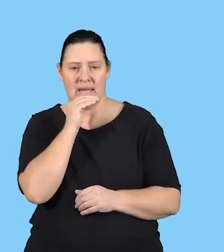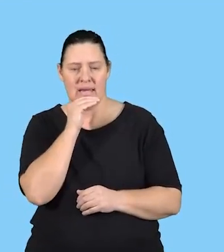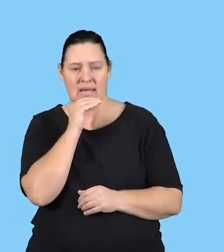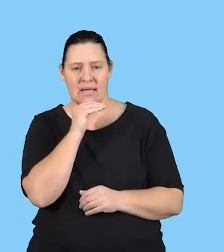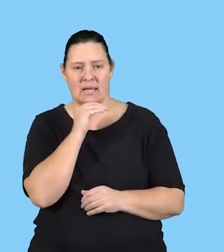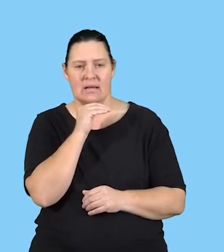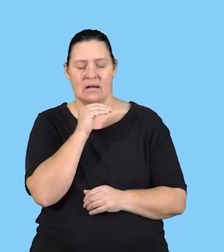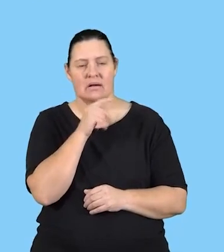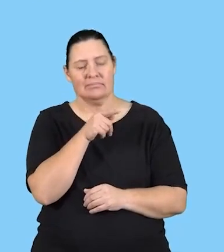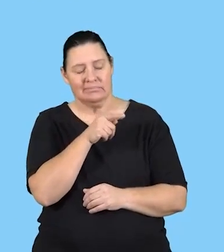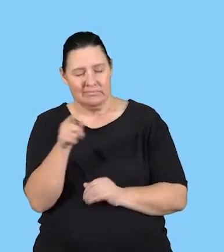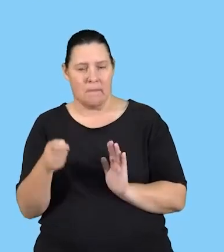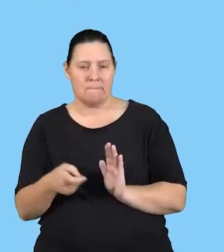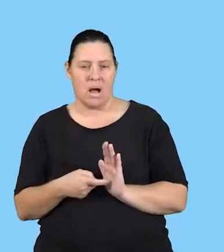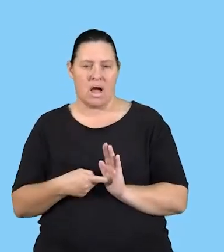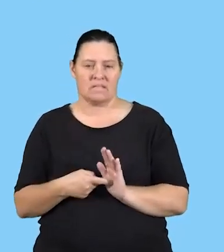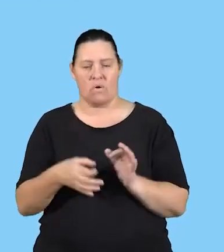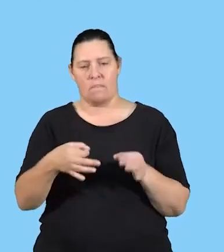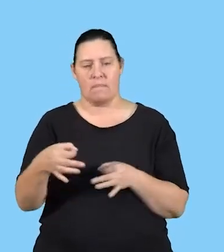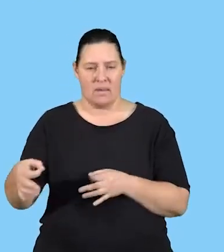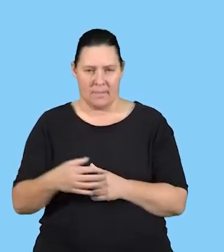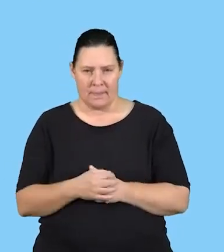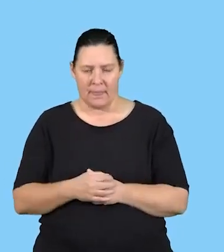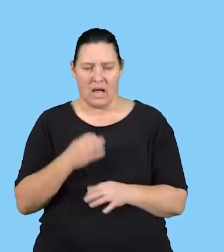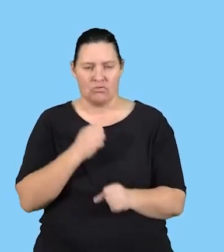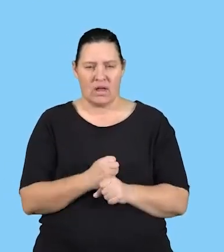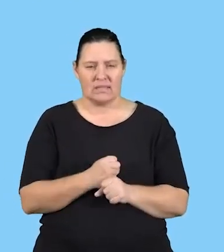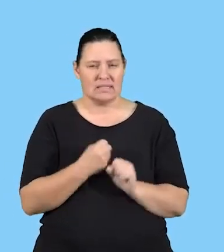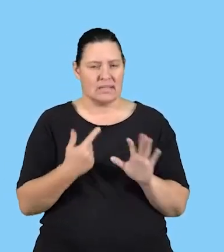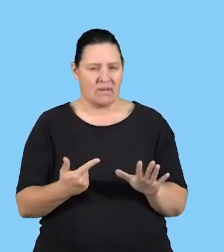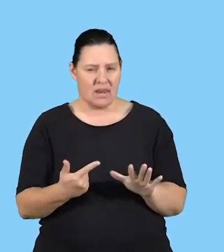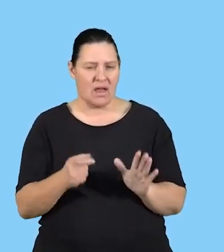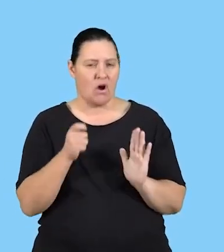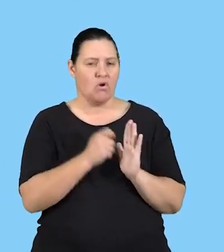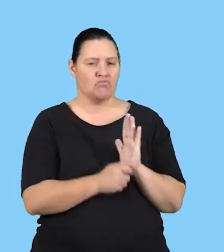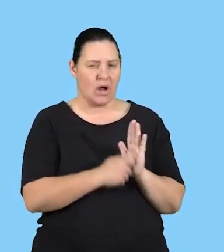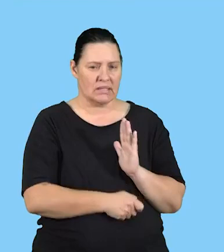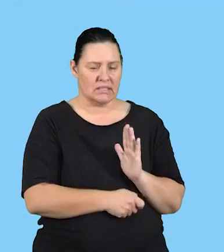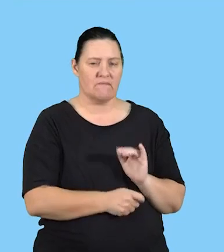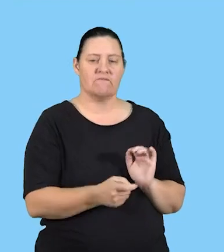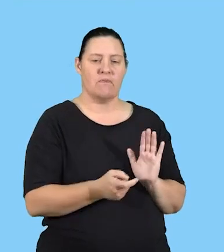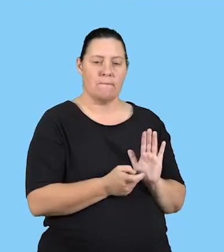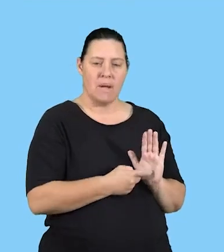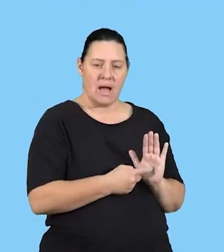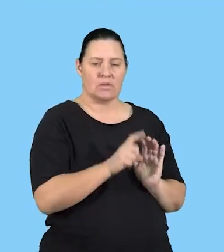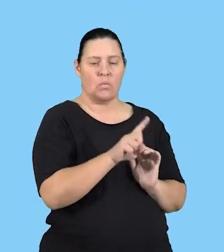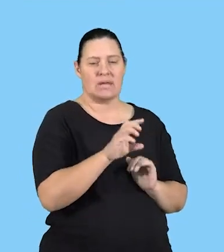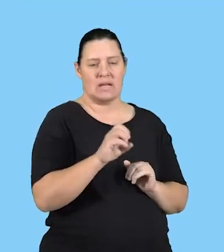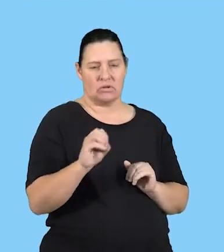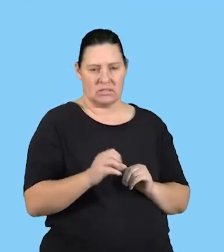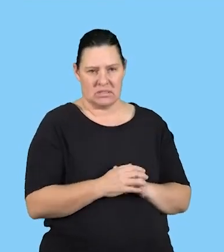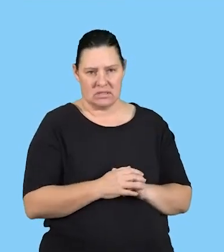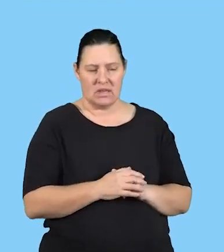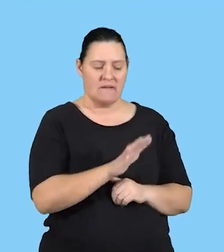be those marks per paper. The grade 7 are going to write 400 marks. That is 50 paper 1